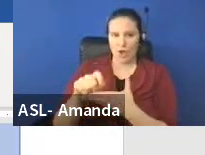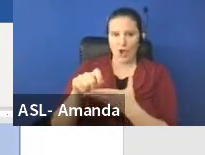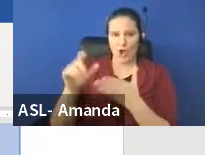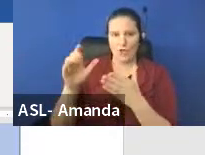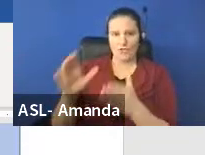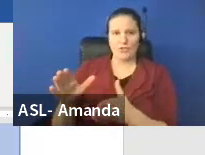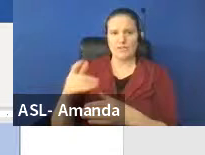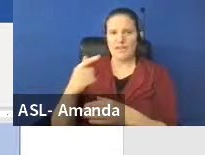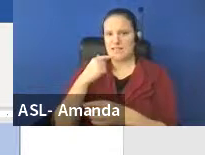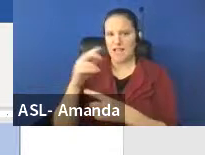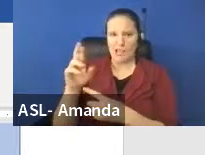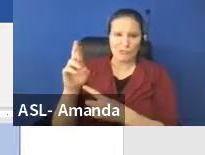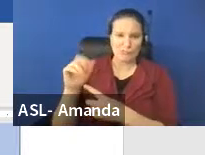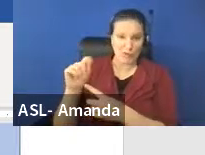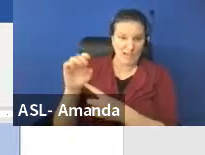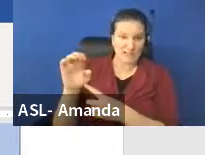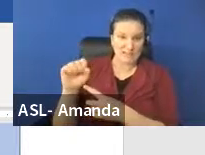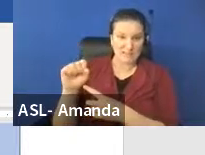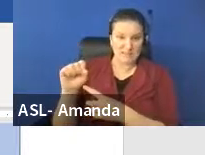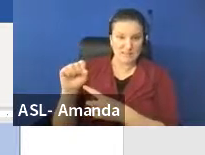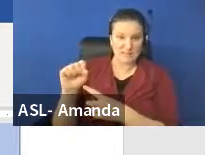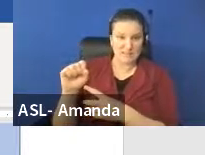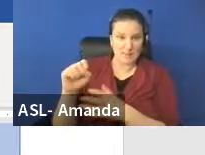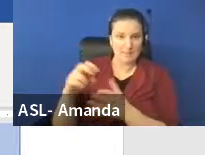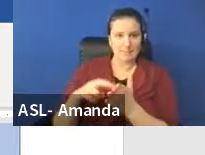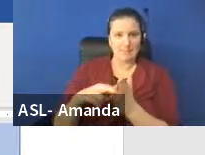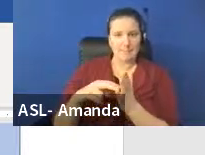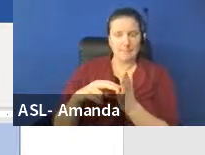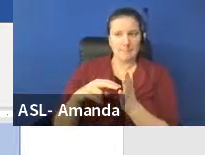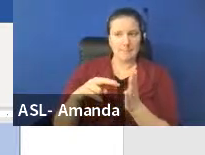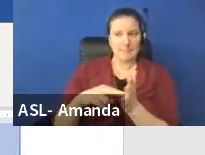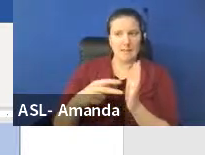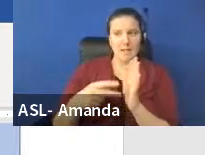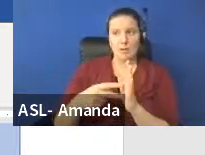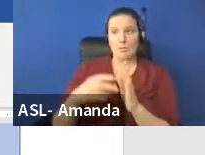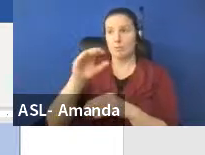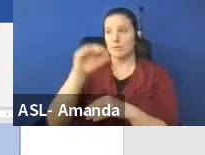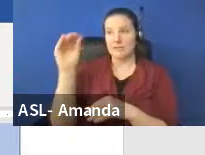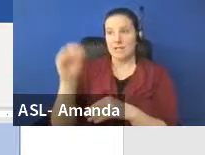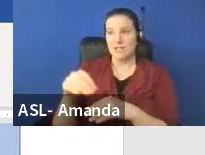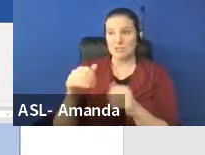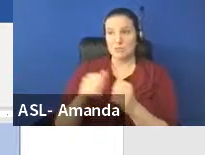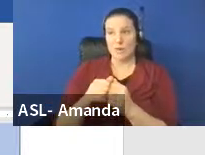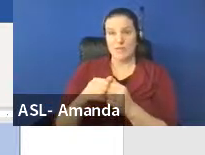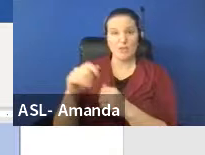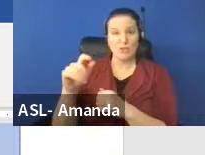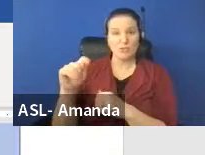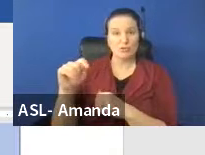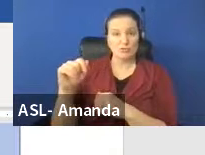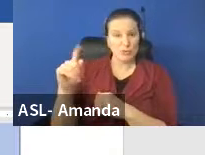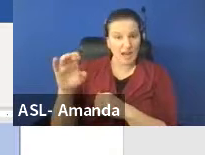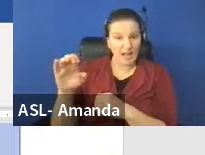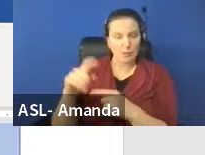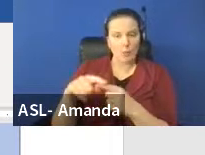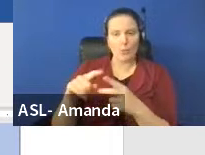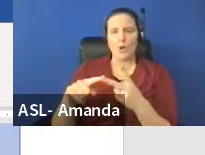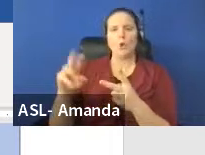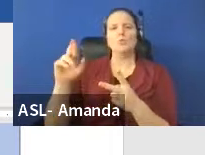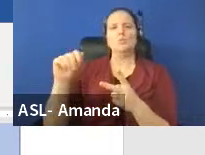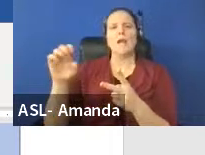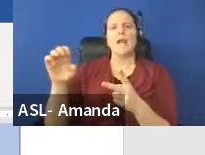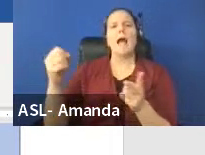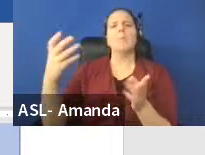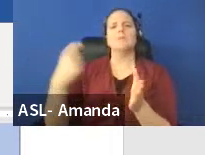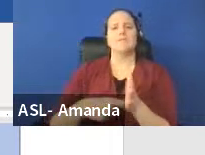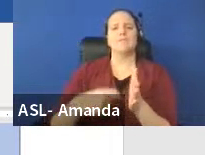saying rates, meant the percentages of workforce amongst trades, or the rate as far as the